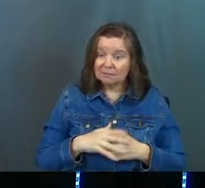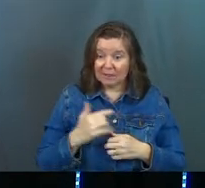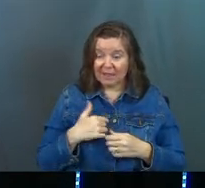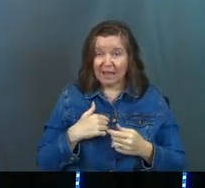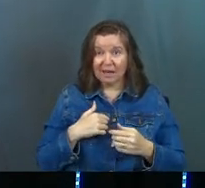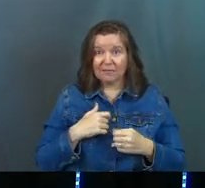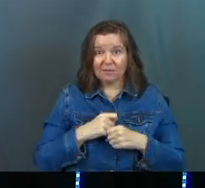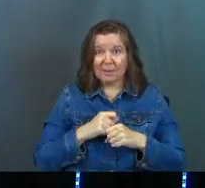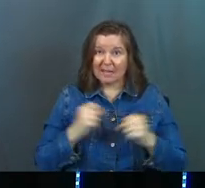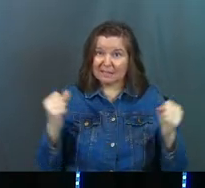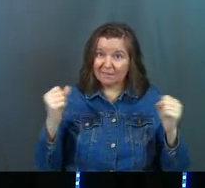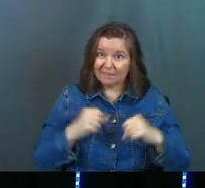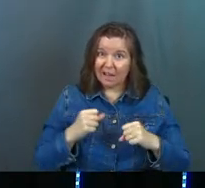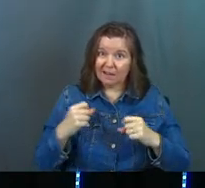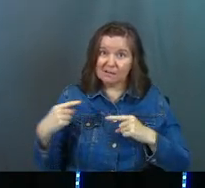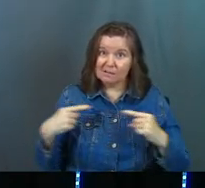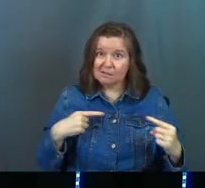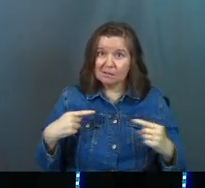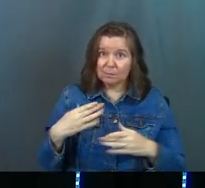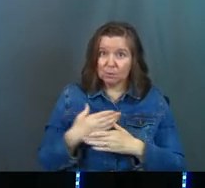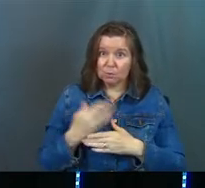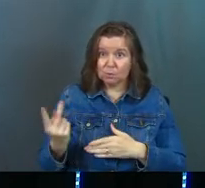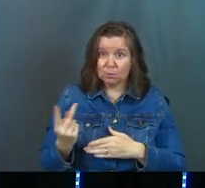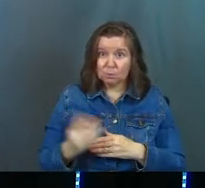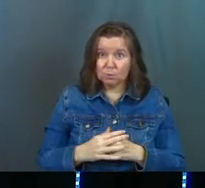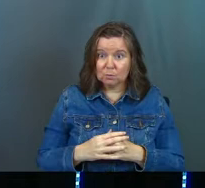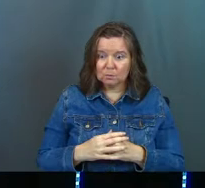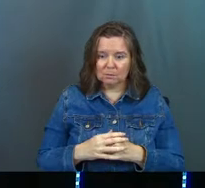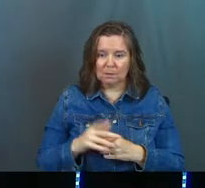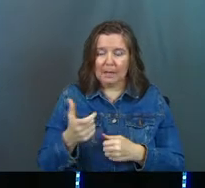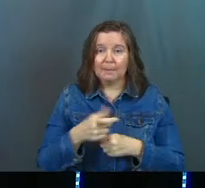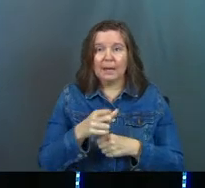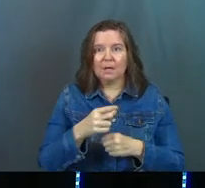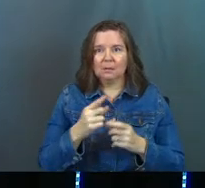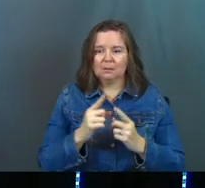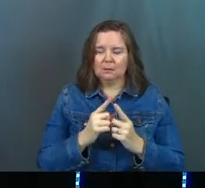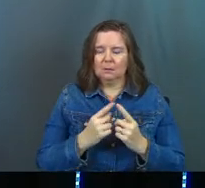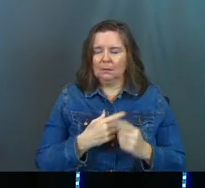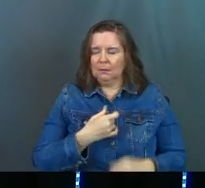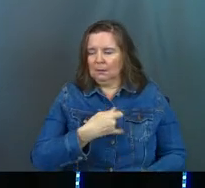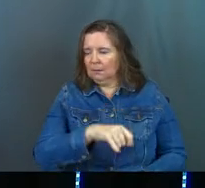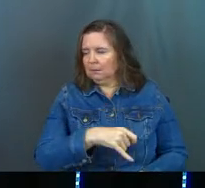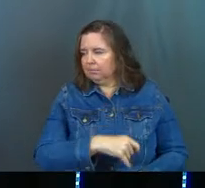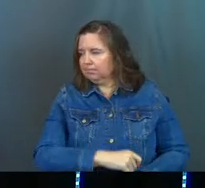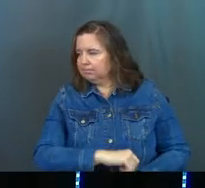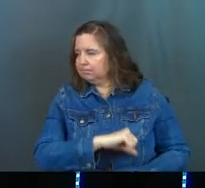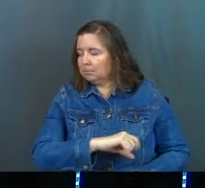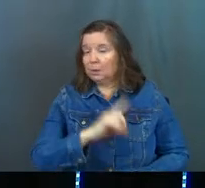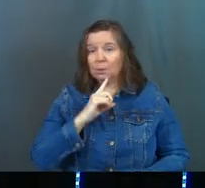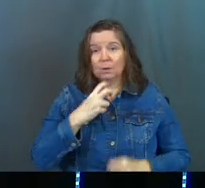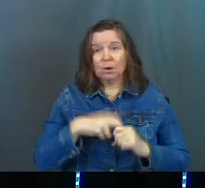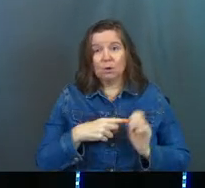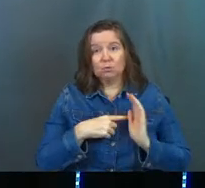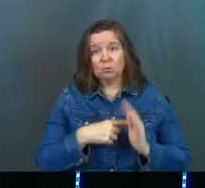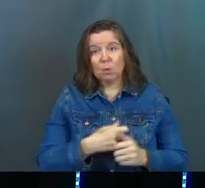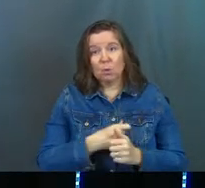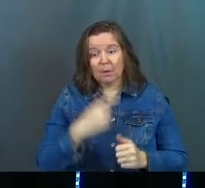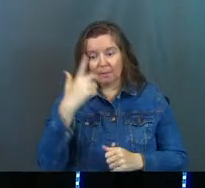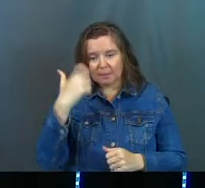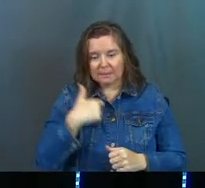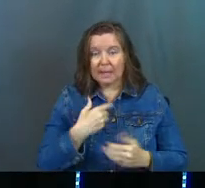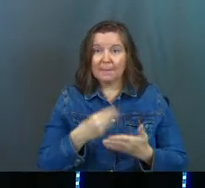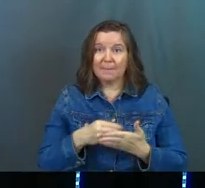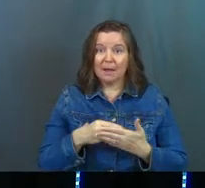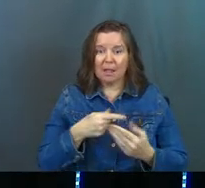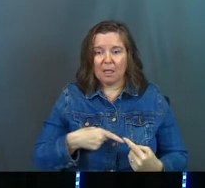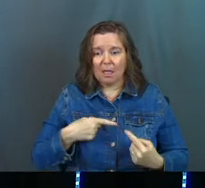Does that ever create a fight in your environment? And does that ever make you distant from each other? And it's really hard to show love because it's